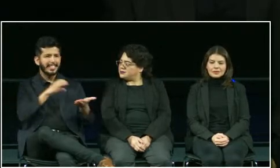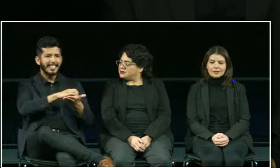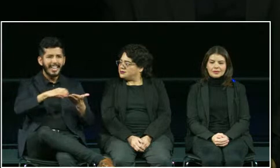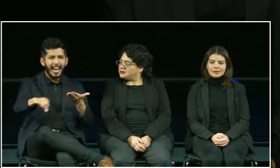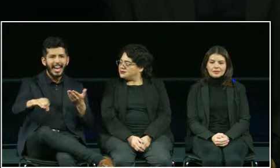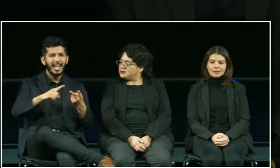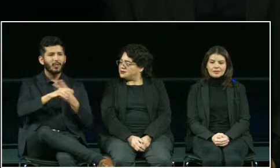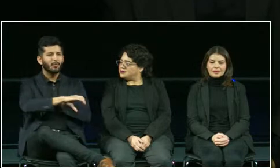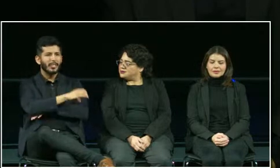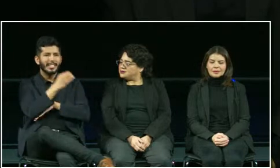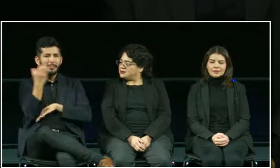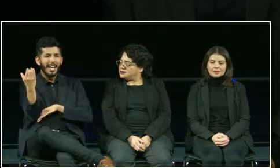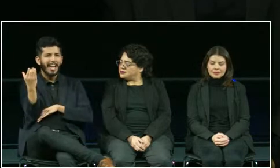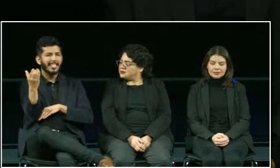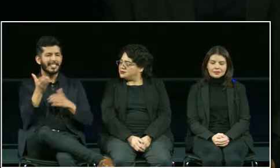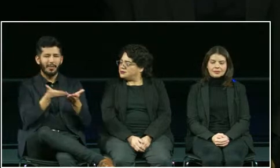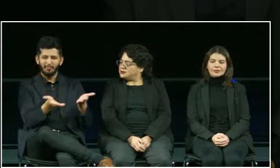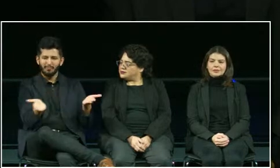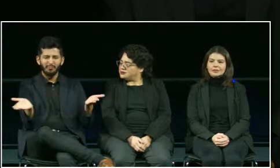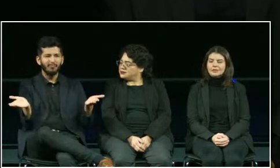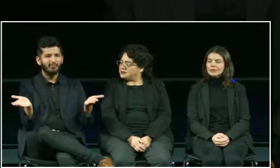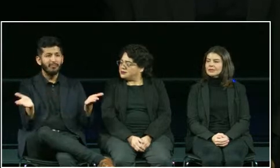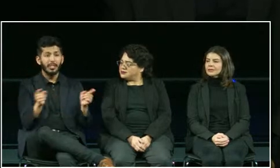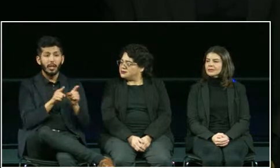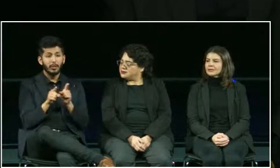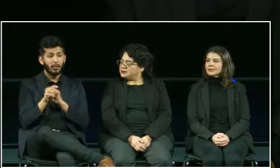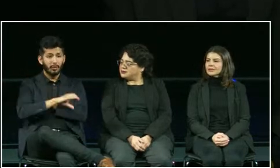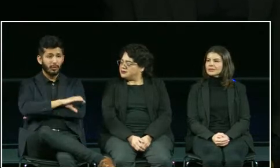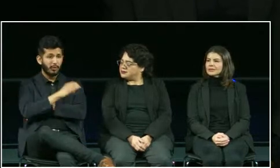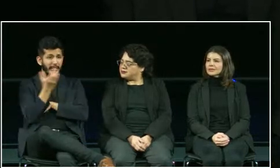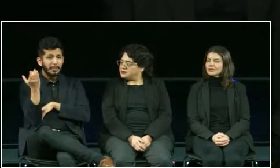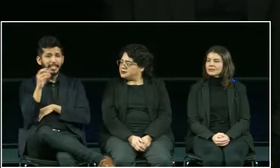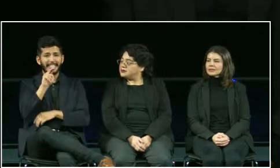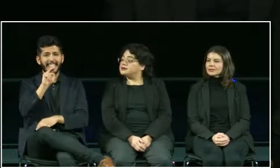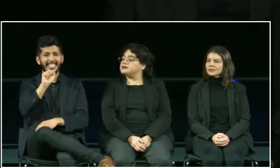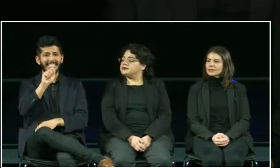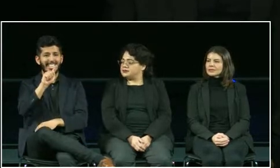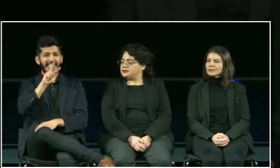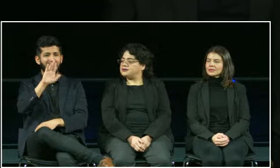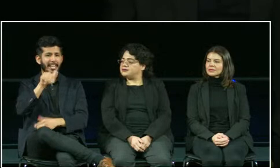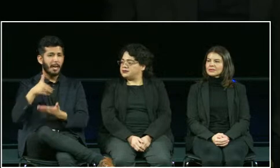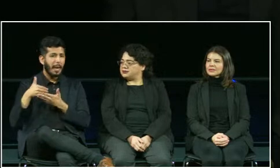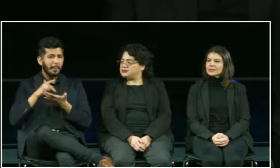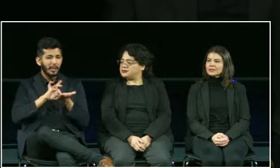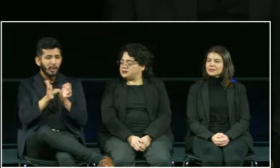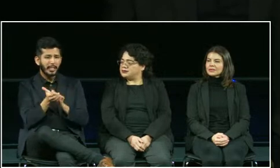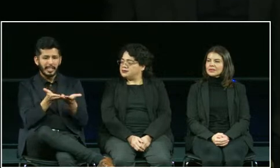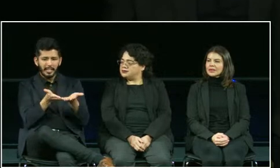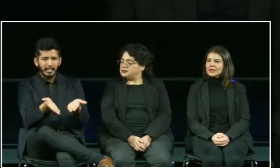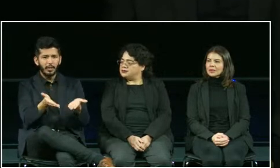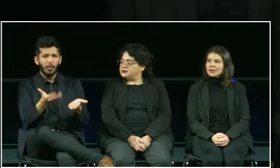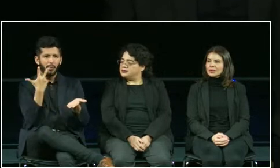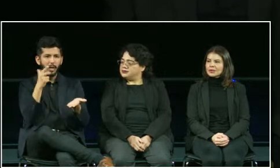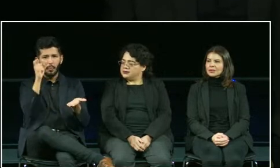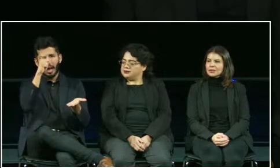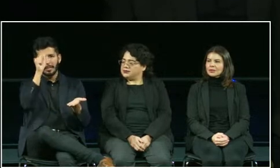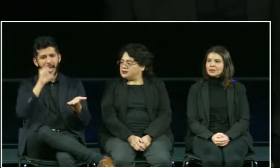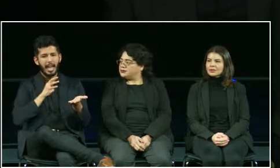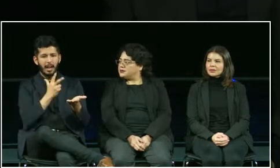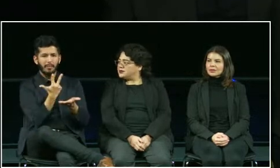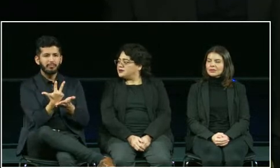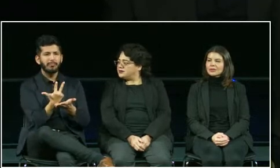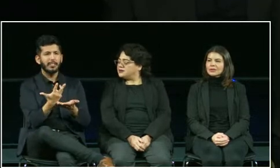the Christmas. So also the Christmas, the nativity, is one image. We pray in front of